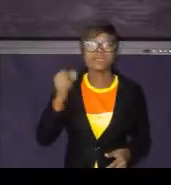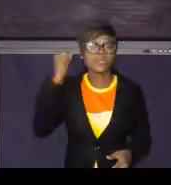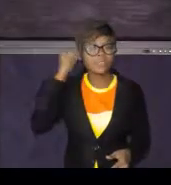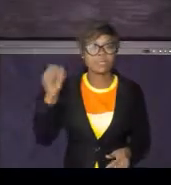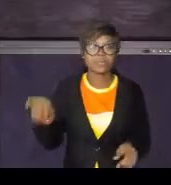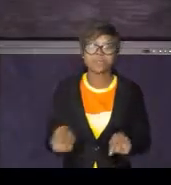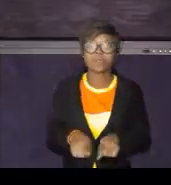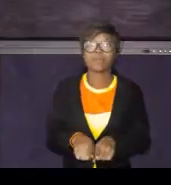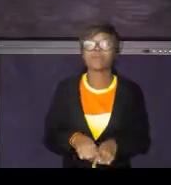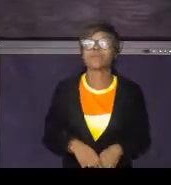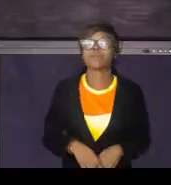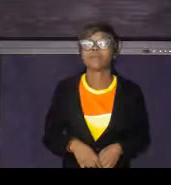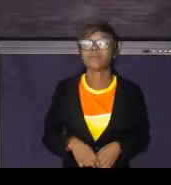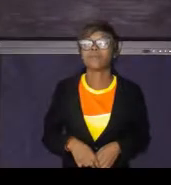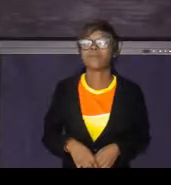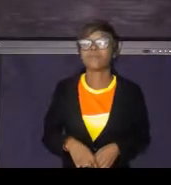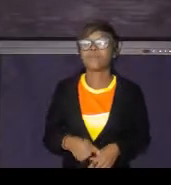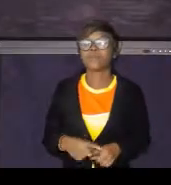meanings are different.